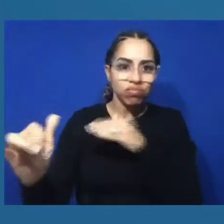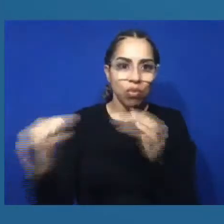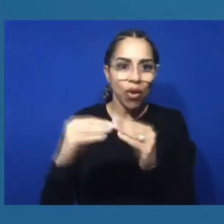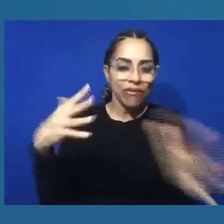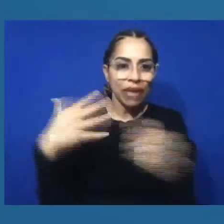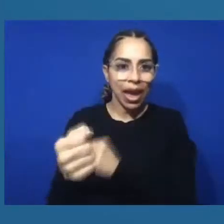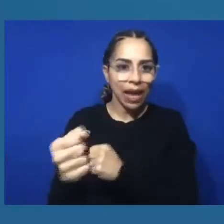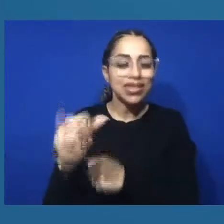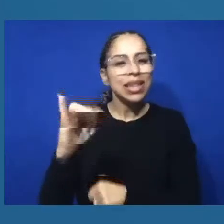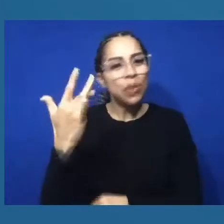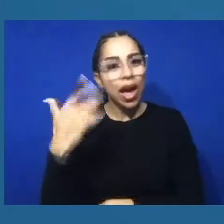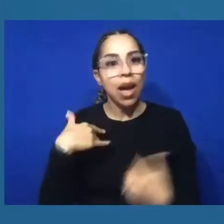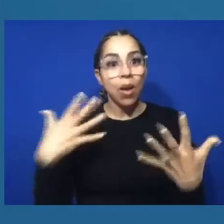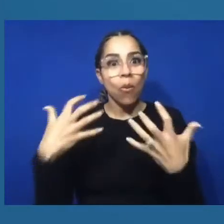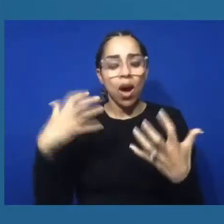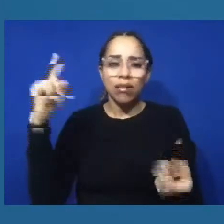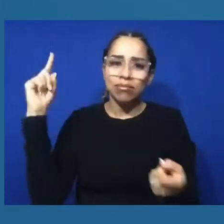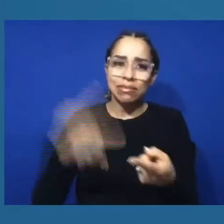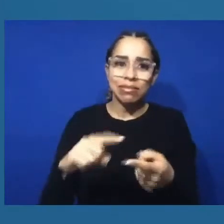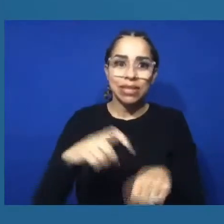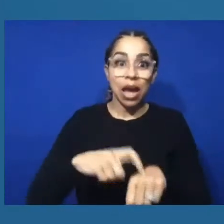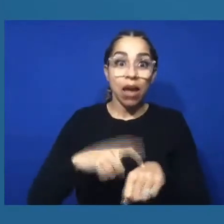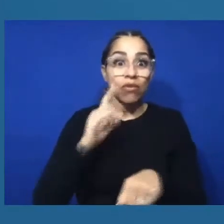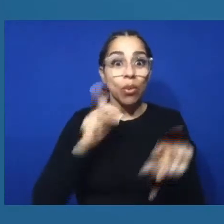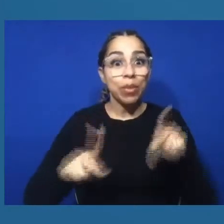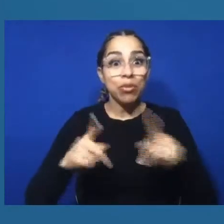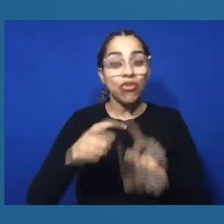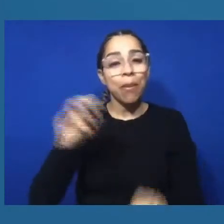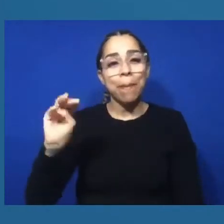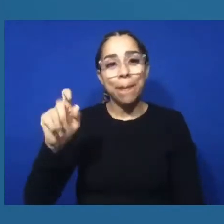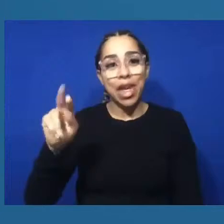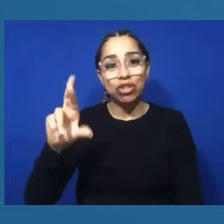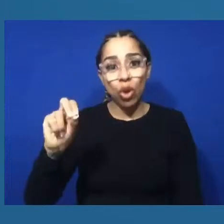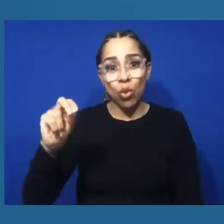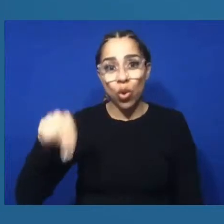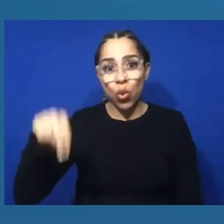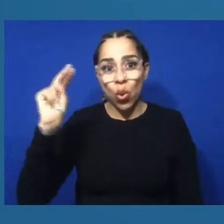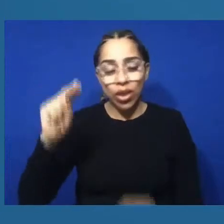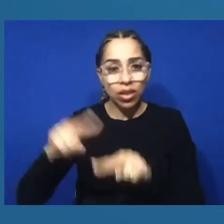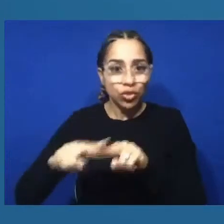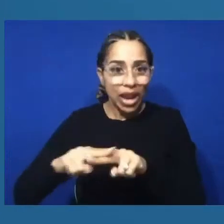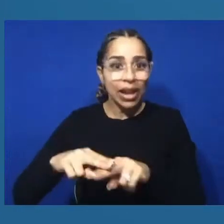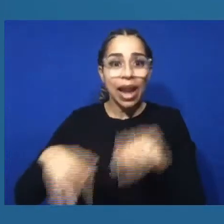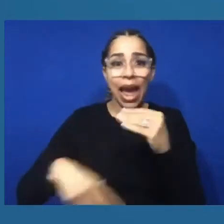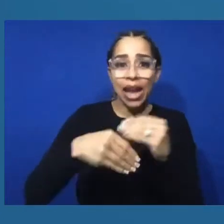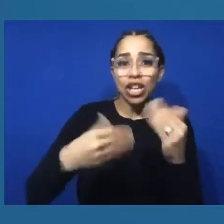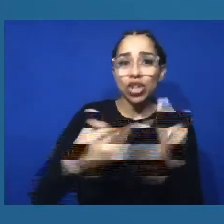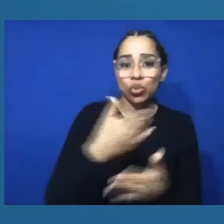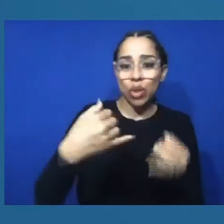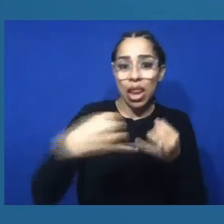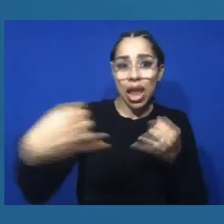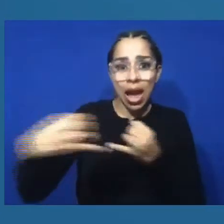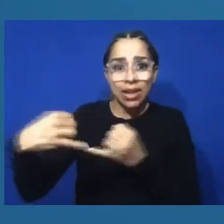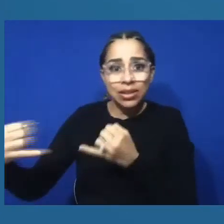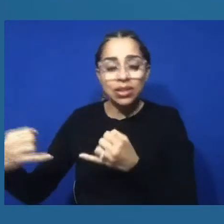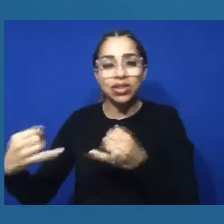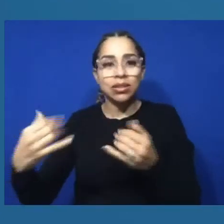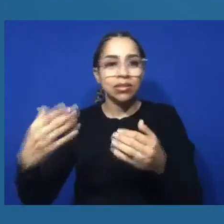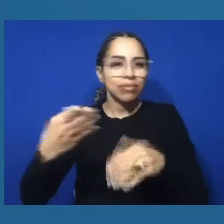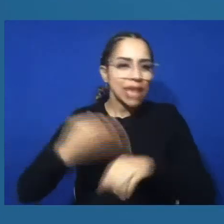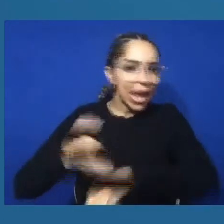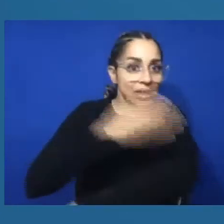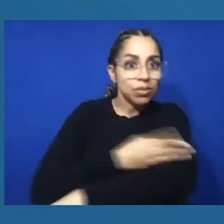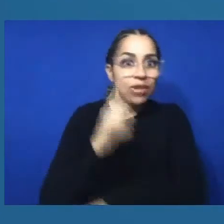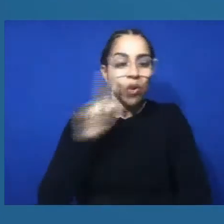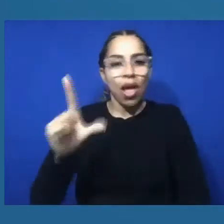shaving off time for people coming in Metro North, adding new lines and enhancements on the Long Island Railroad, as well as ensuring that the